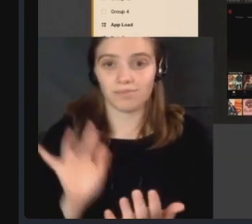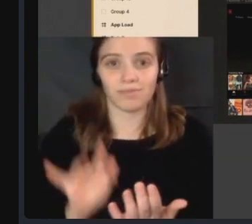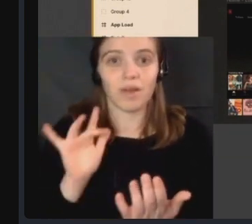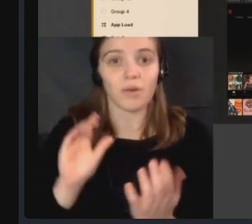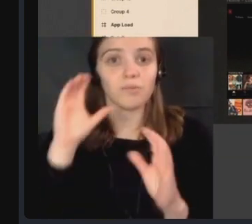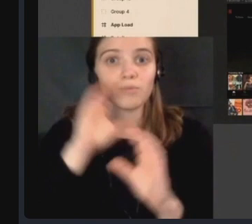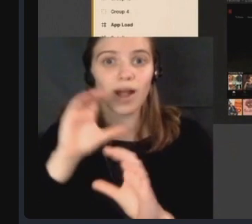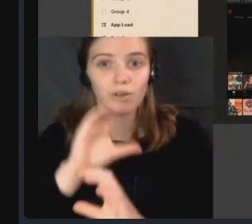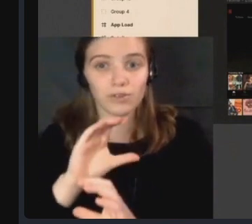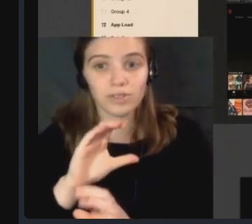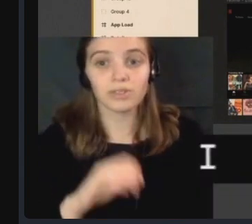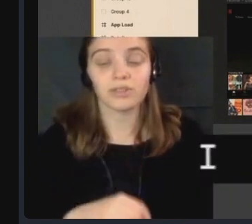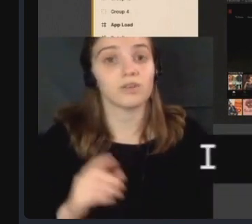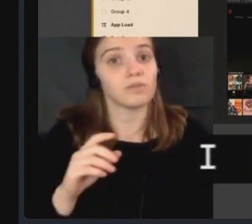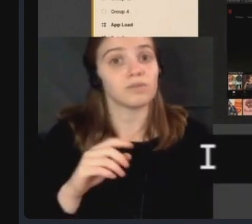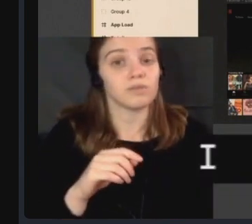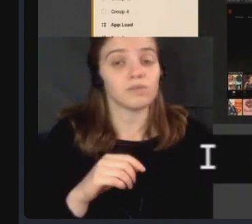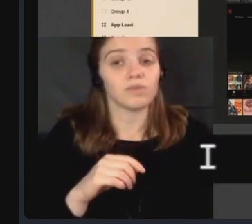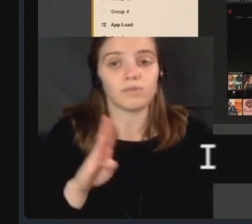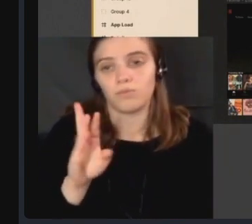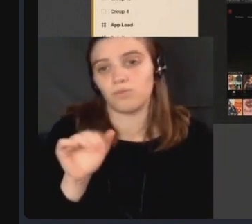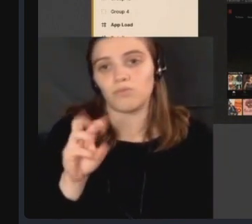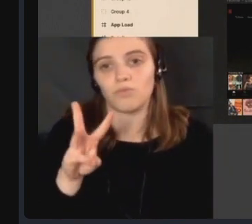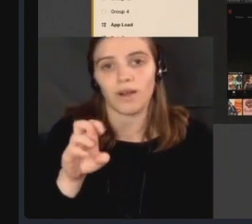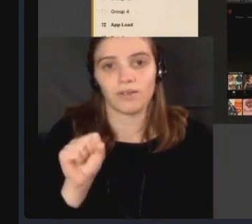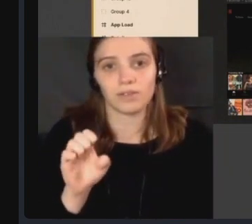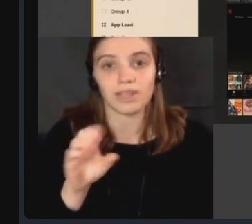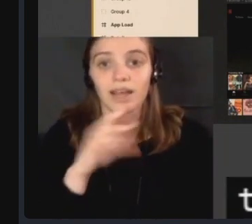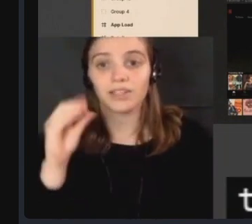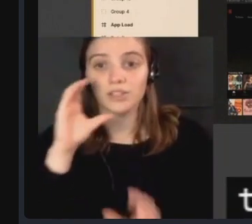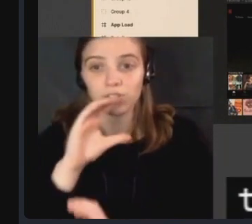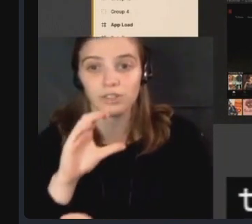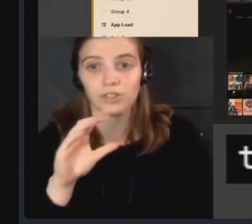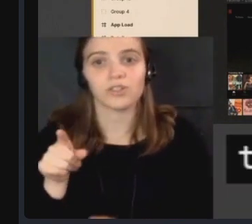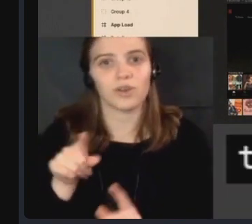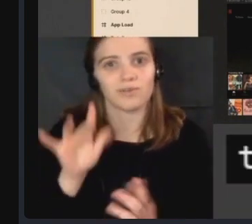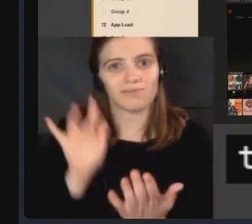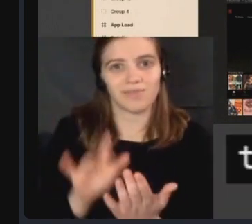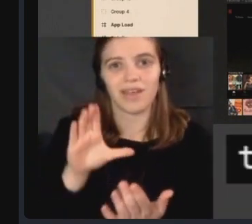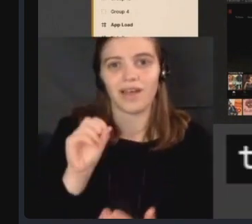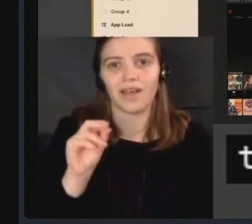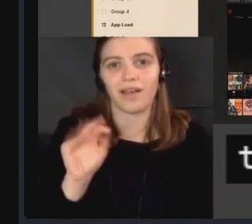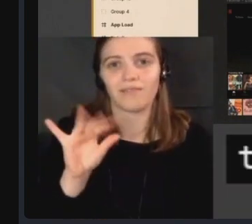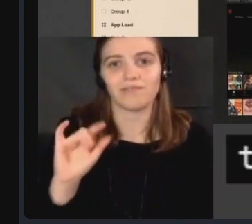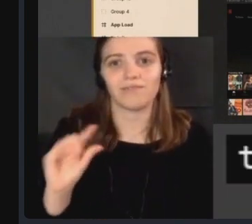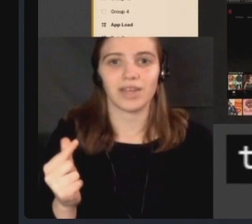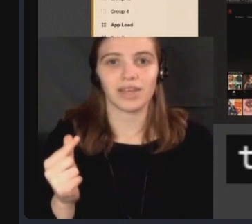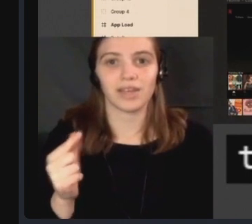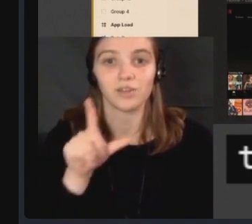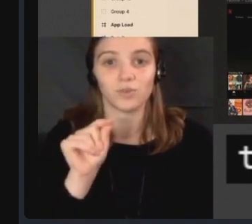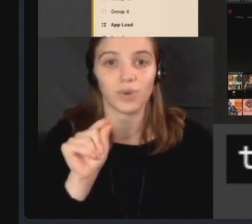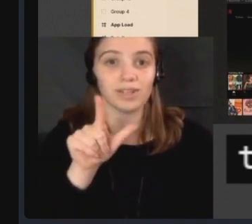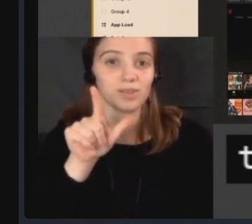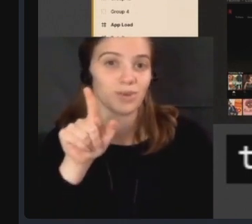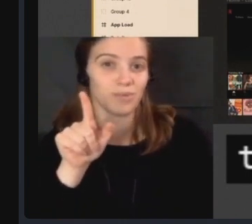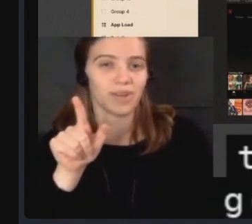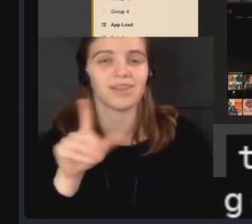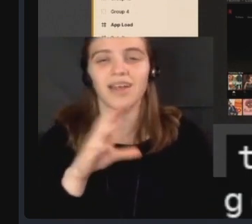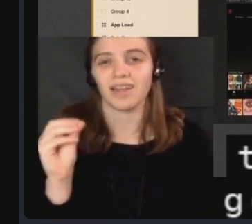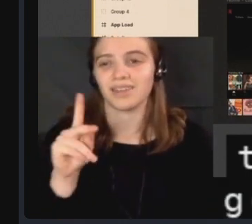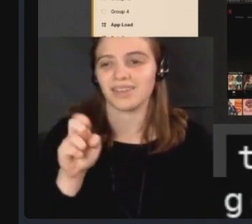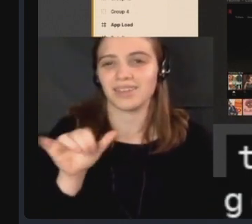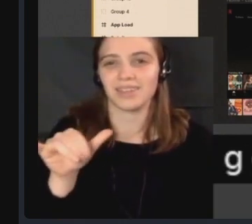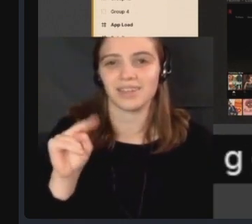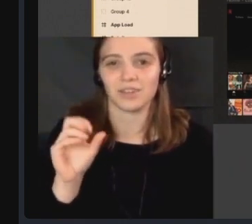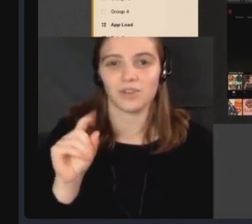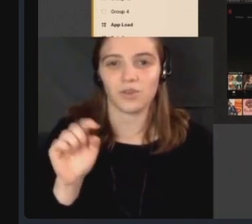search for things. But in this case, I'm going to go to config 2021 Yes. and Keynote. Ah ouais, And I'm trop going to go bien. into the detailed flow that